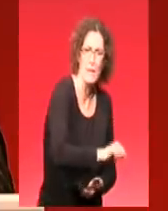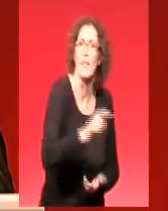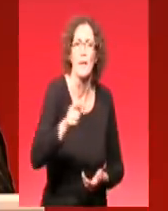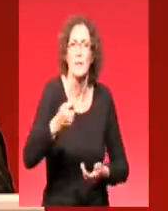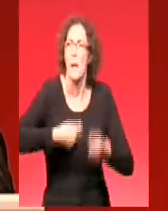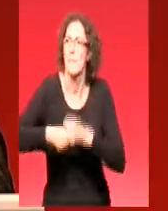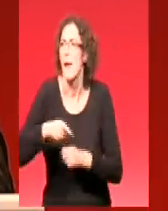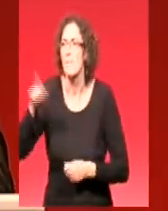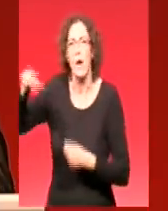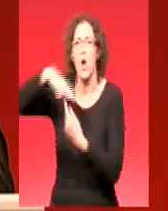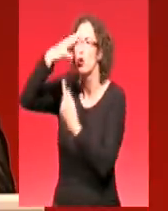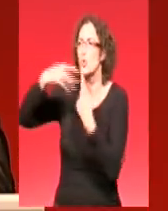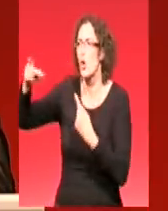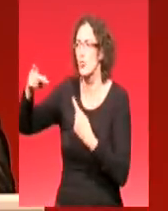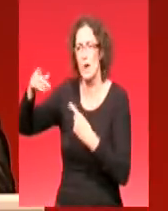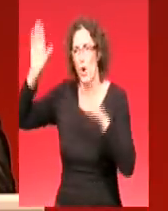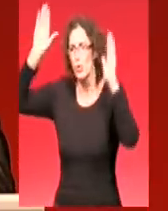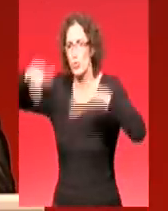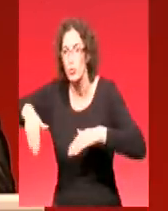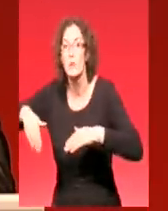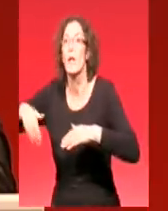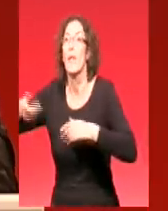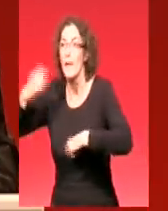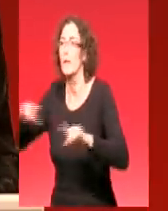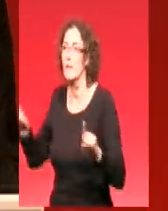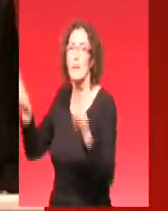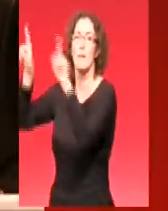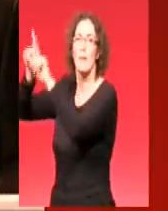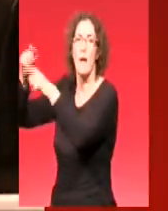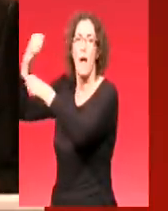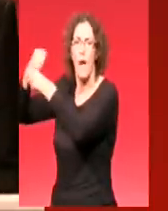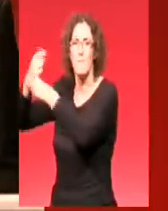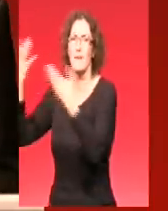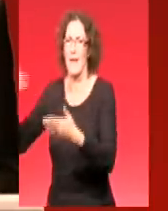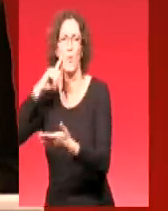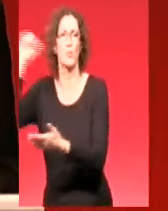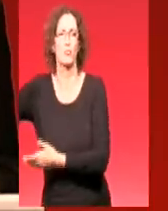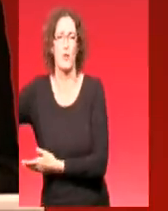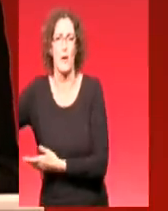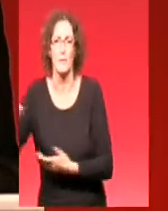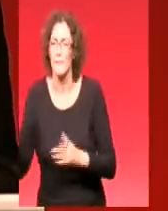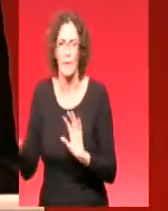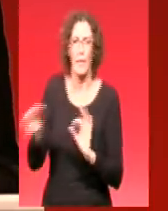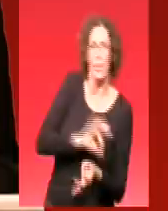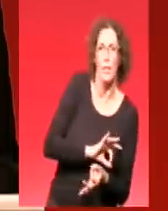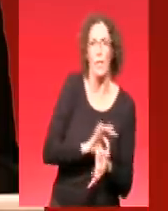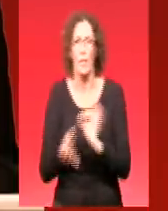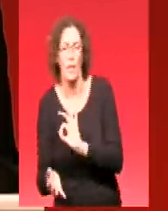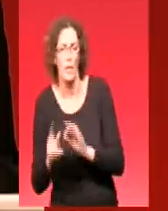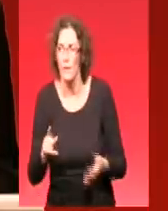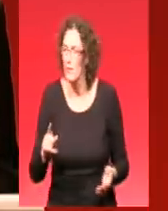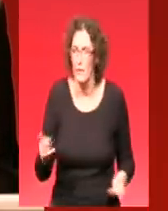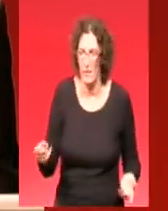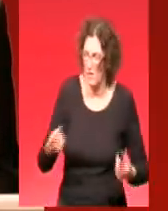were the only way forward. But no matter how many times they try and justify their extraordinary change of mind, it